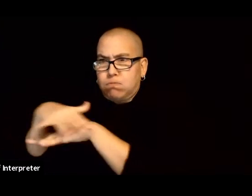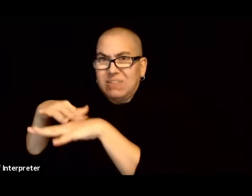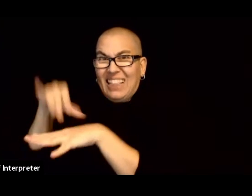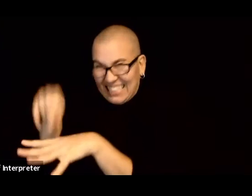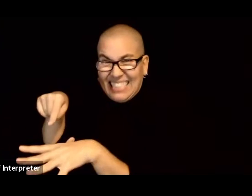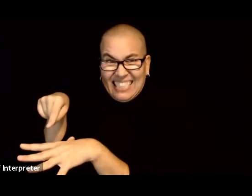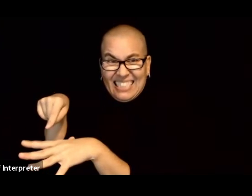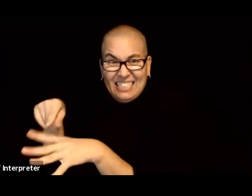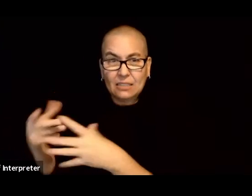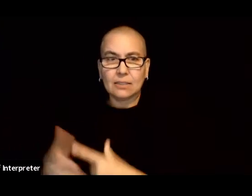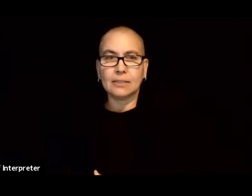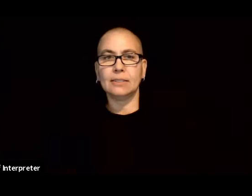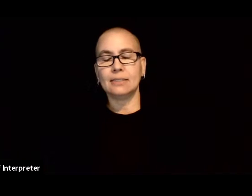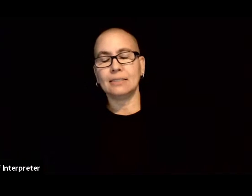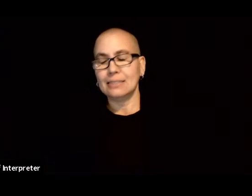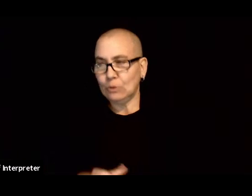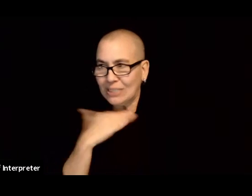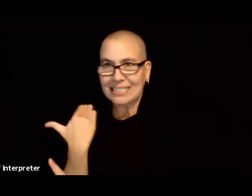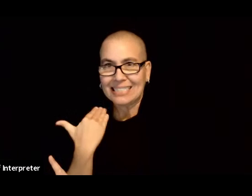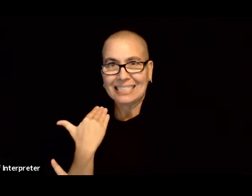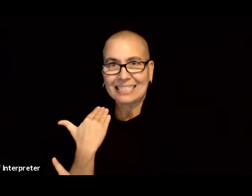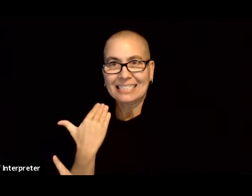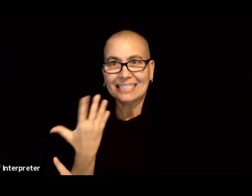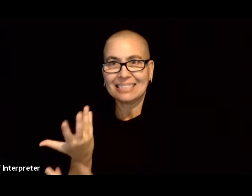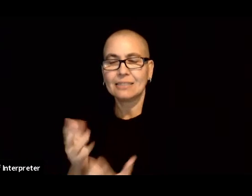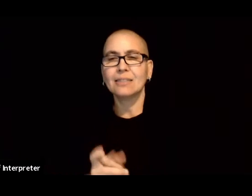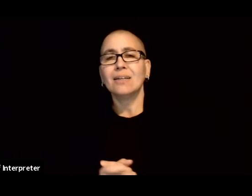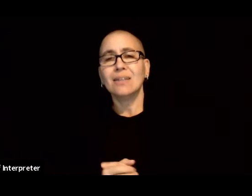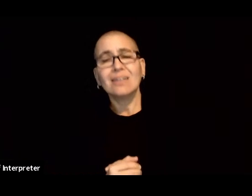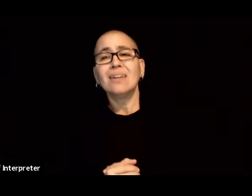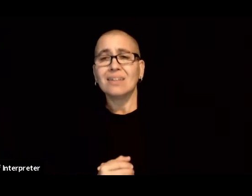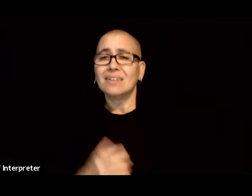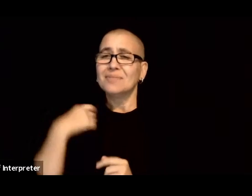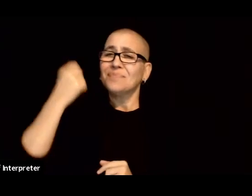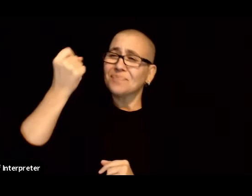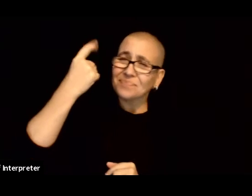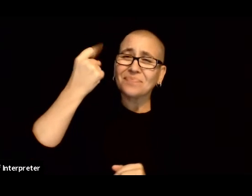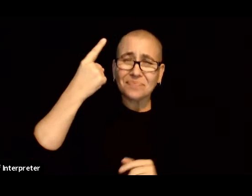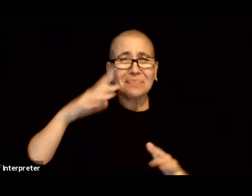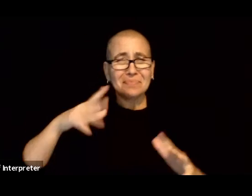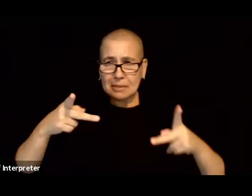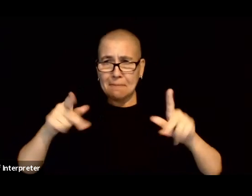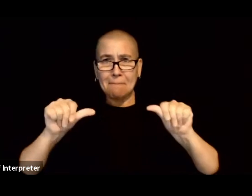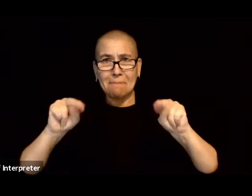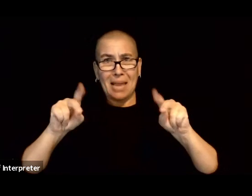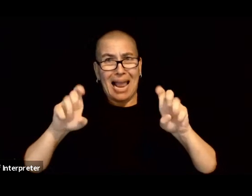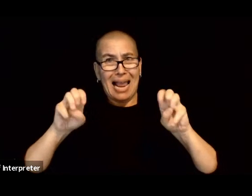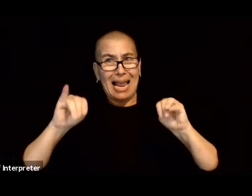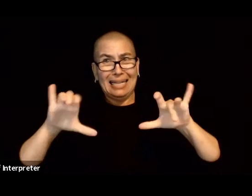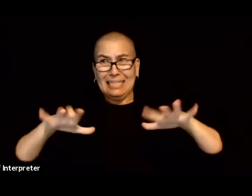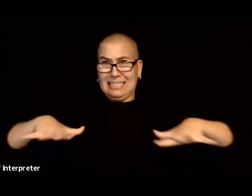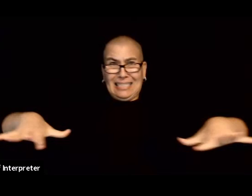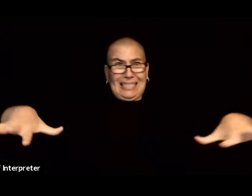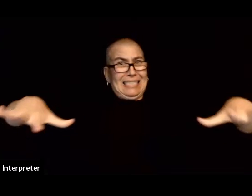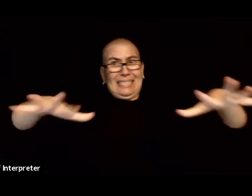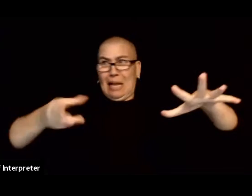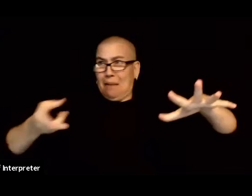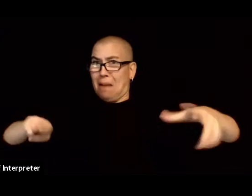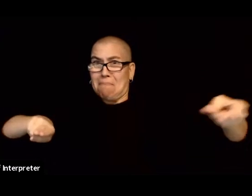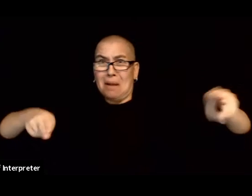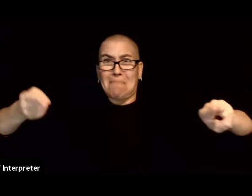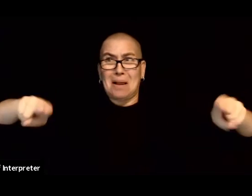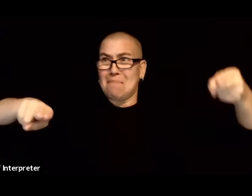time, given where we are in the pandemic and the rate of case growth that we've seen, especially in the last few weeks, we would